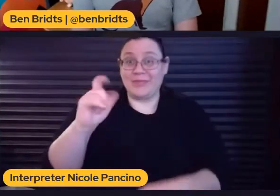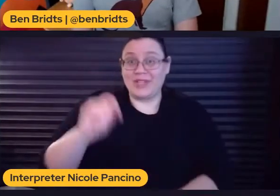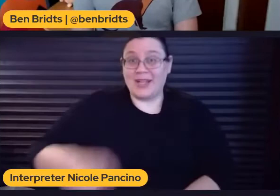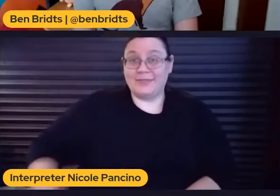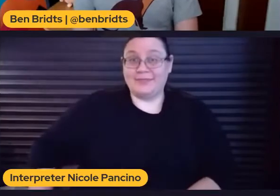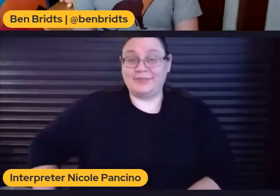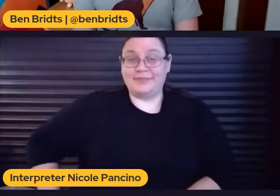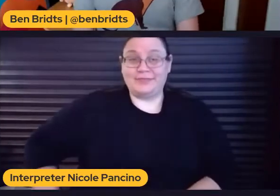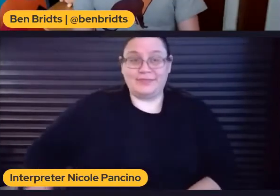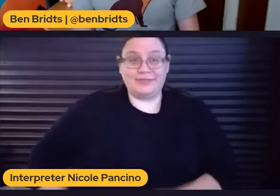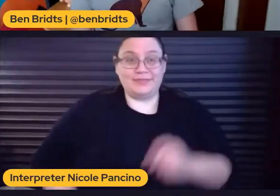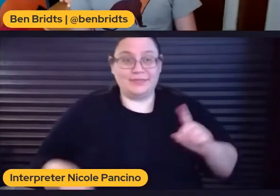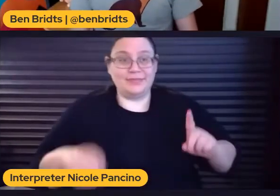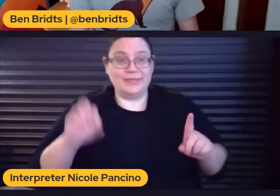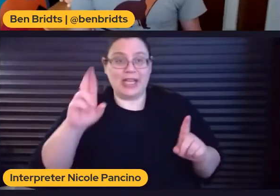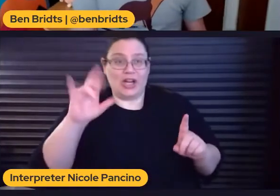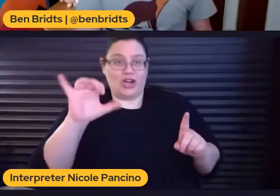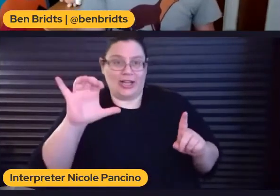Yeah, thanks, Ben.